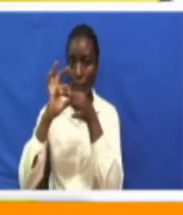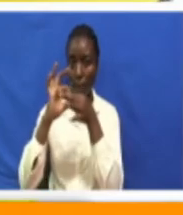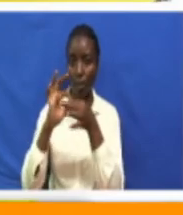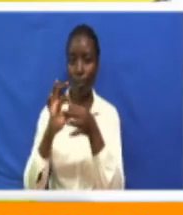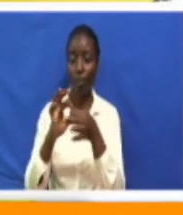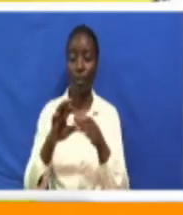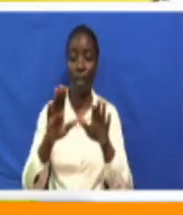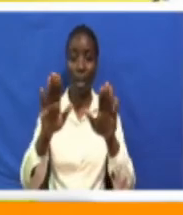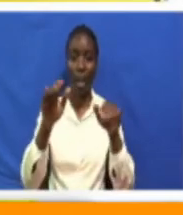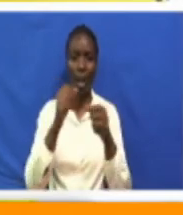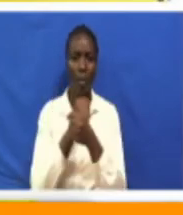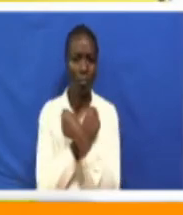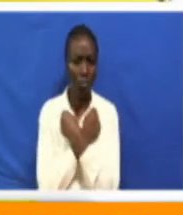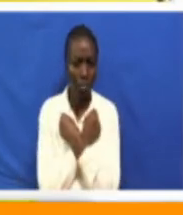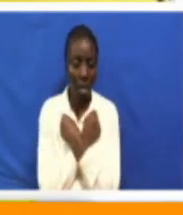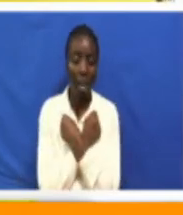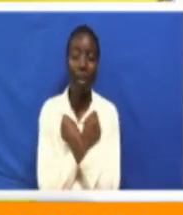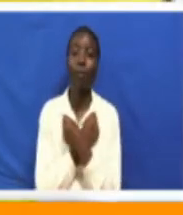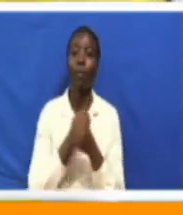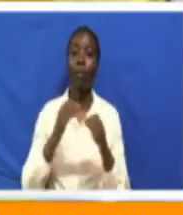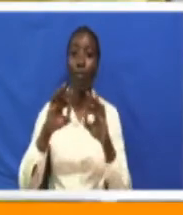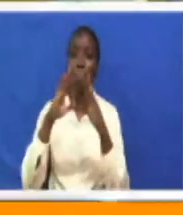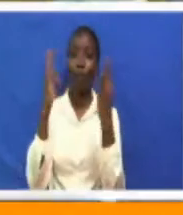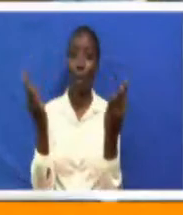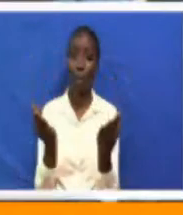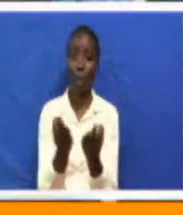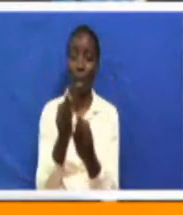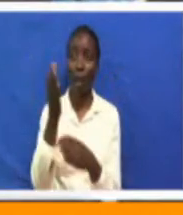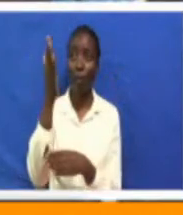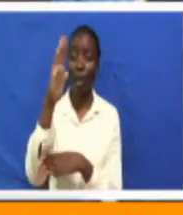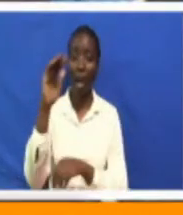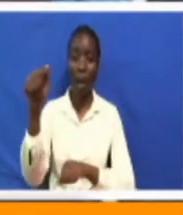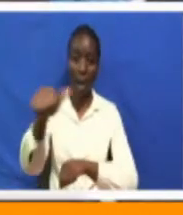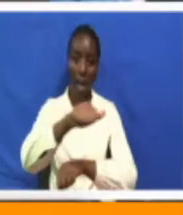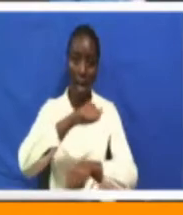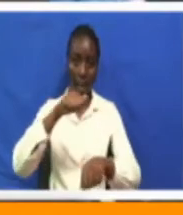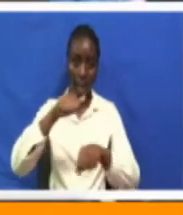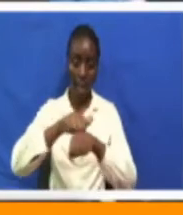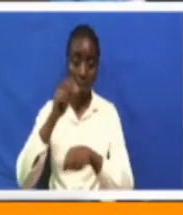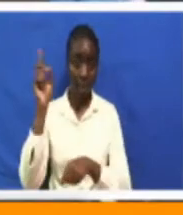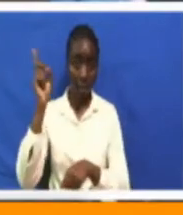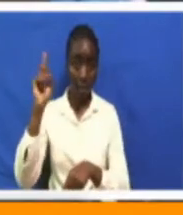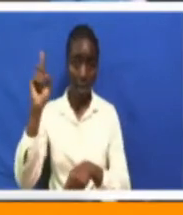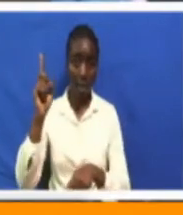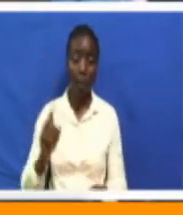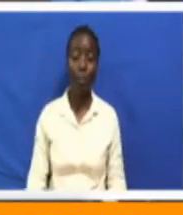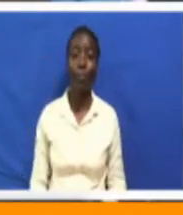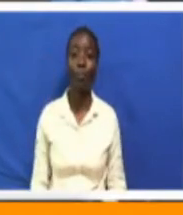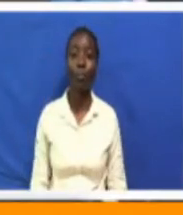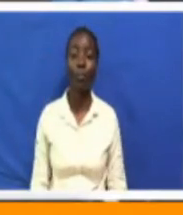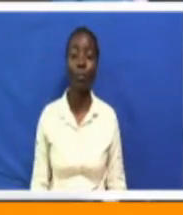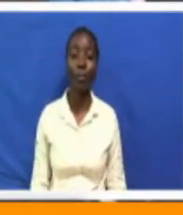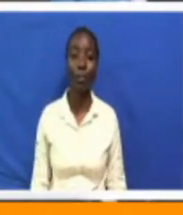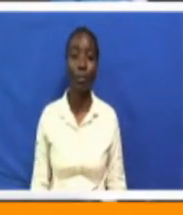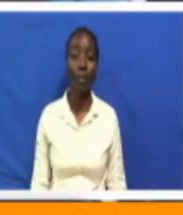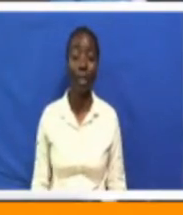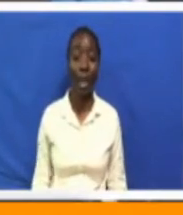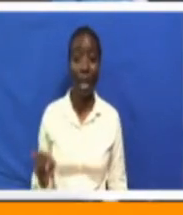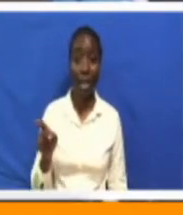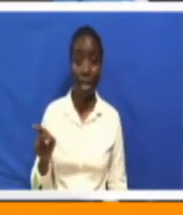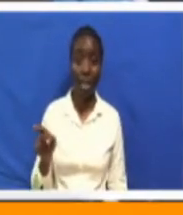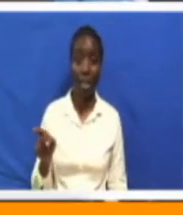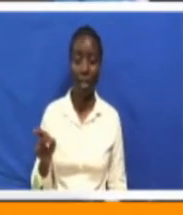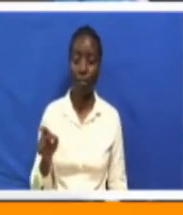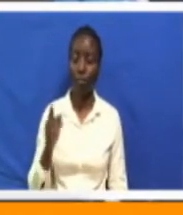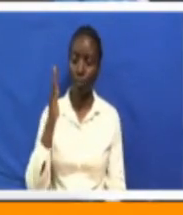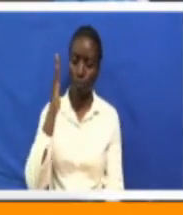my dear family of God in the Archdiocese of Nairobi this is